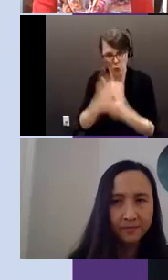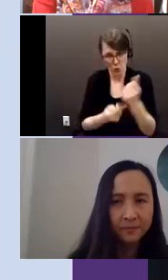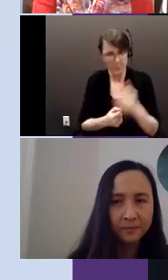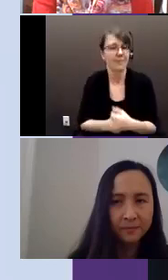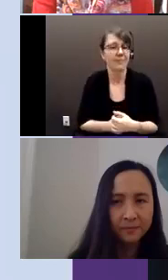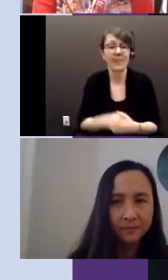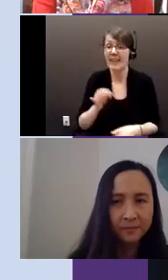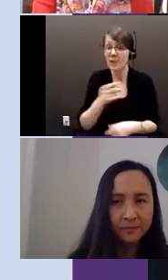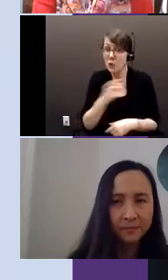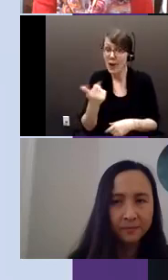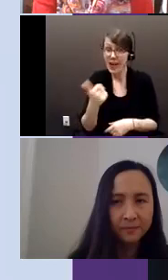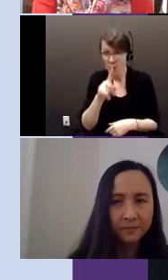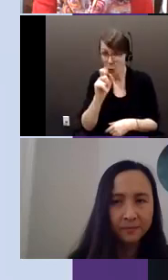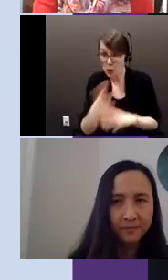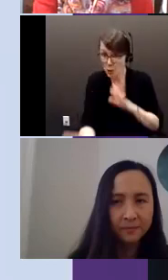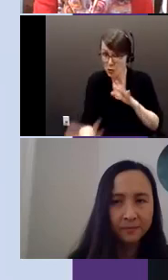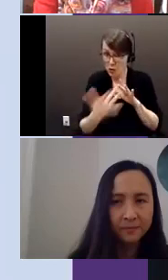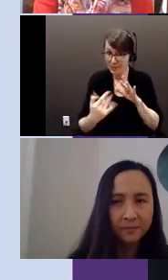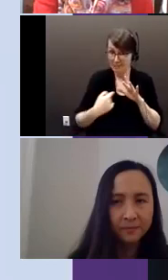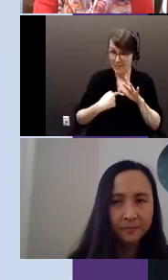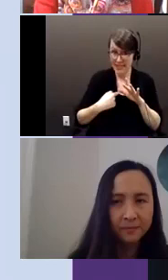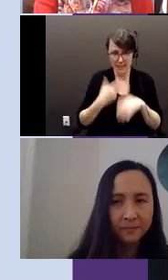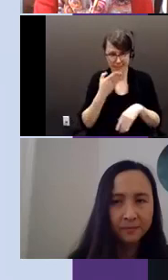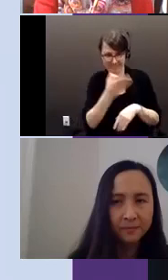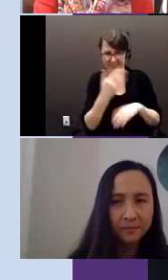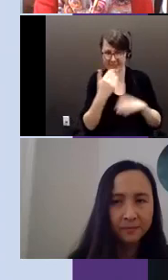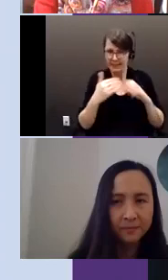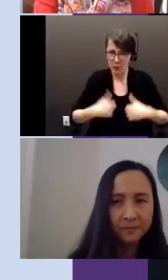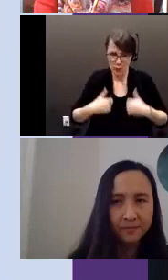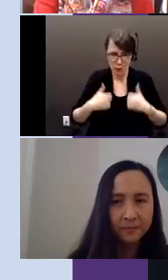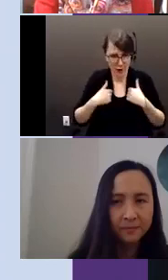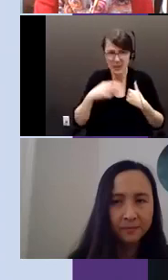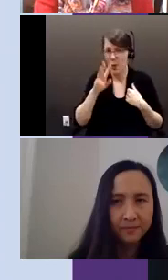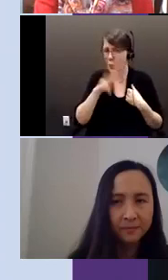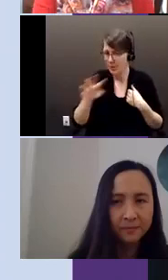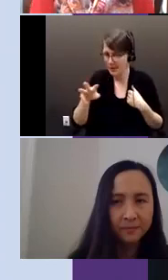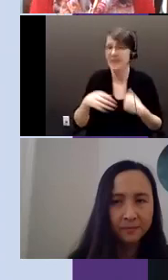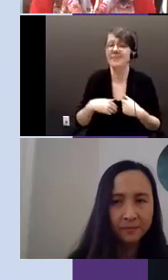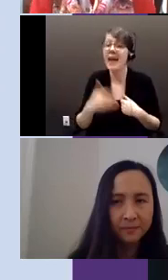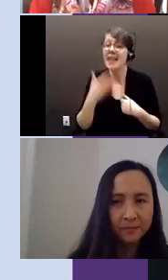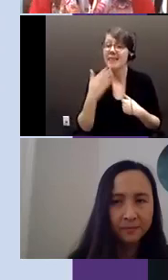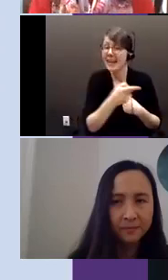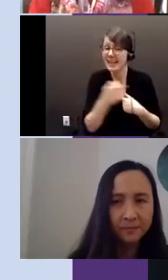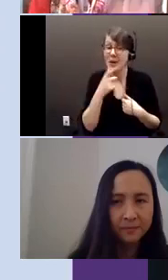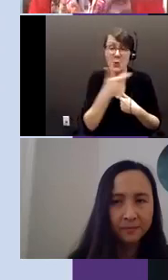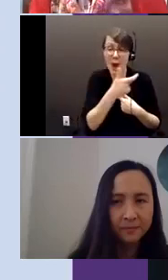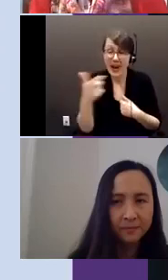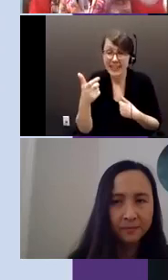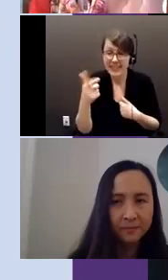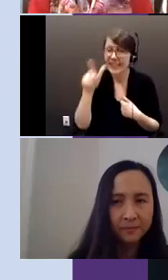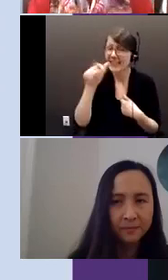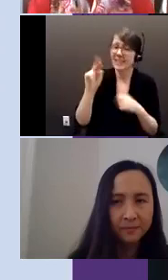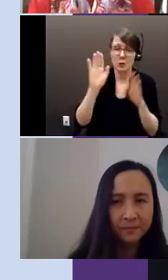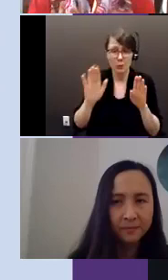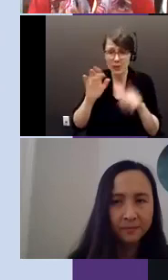if you have any questions, reach out. And thank you everyone for attending. Lynn, thank you. Great webinar. And everyone, take